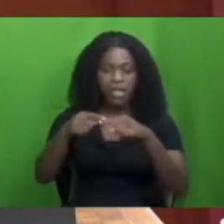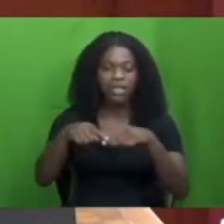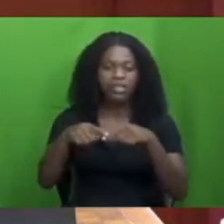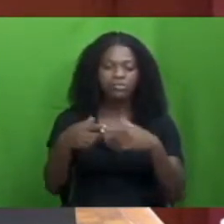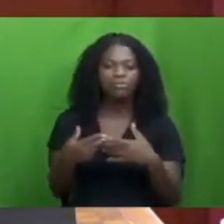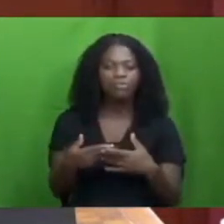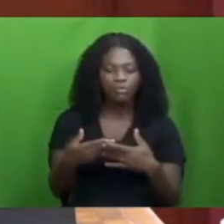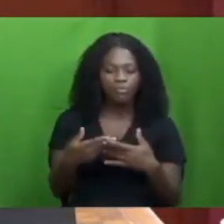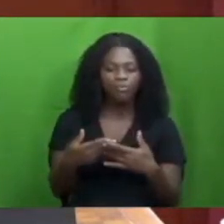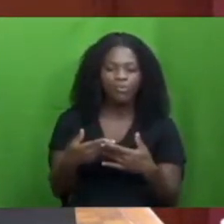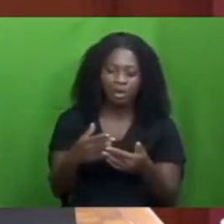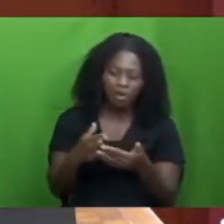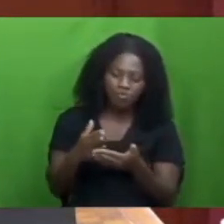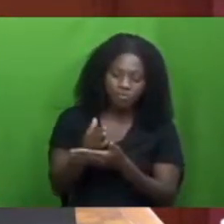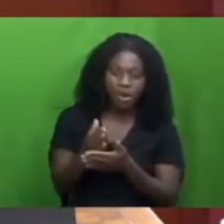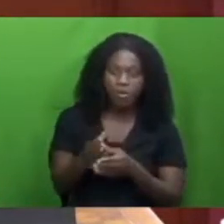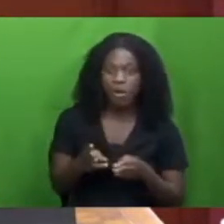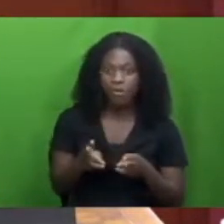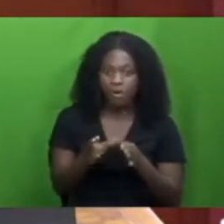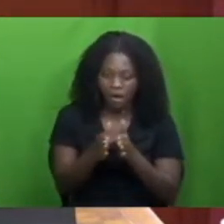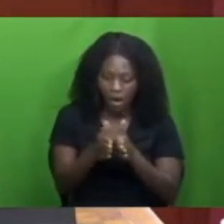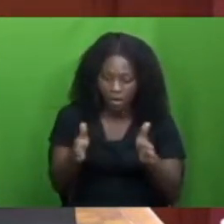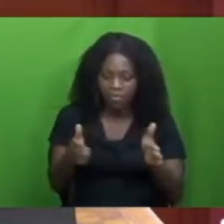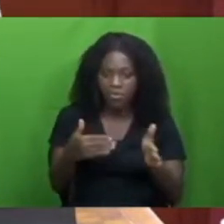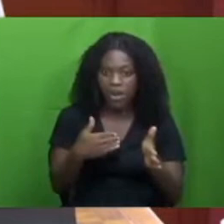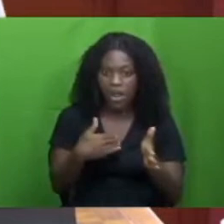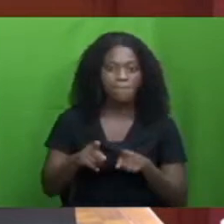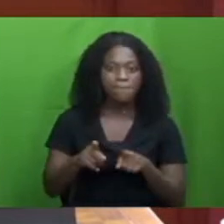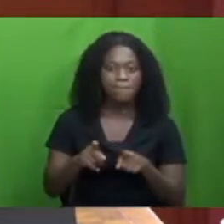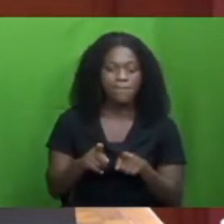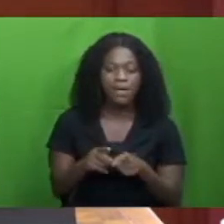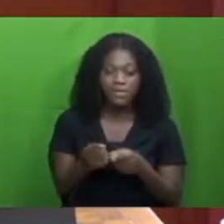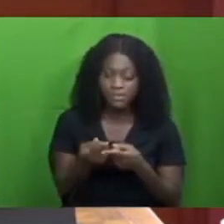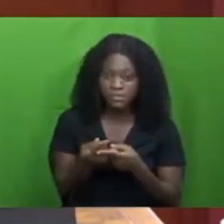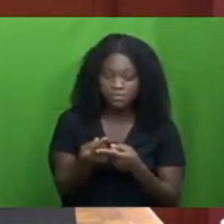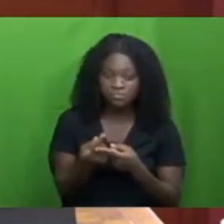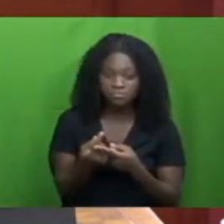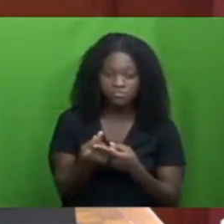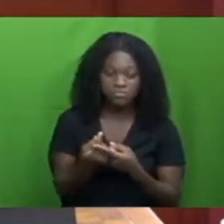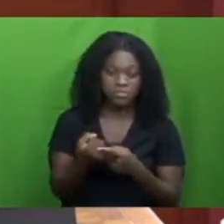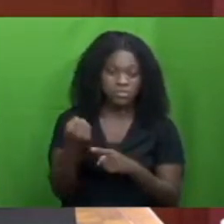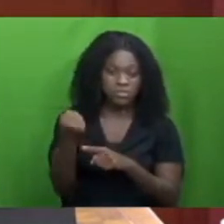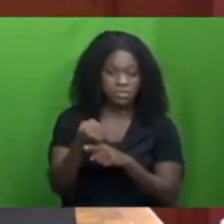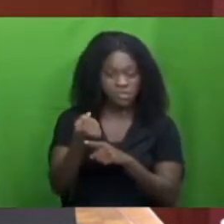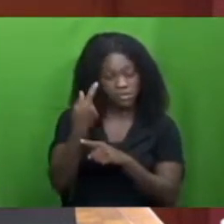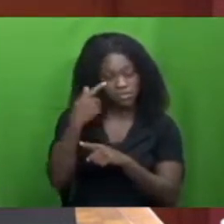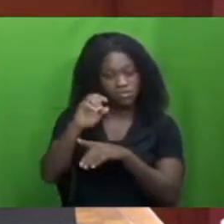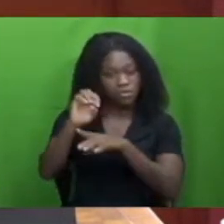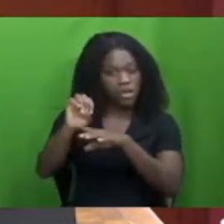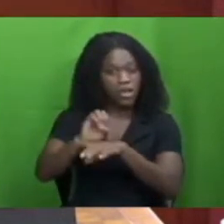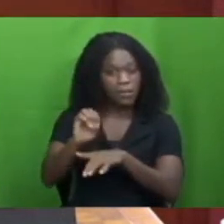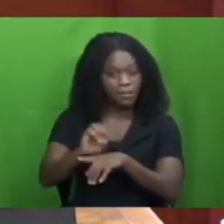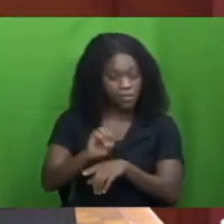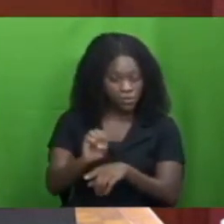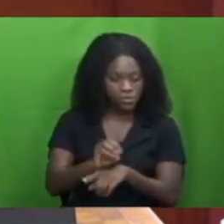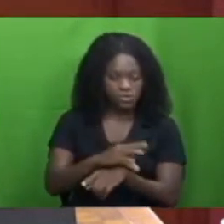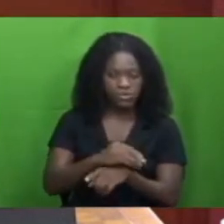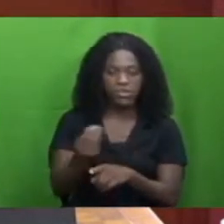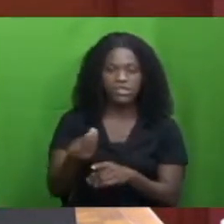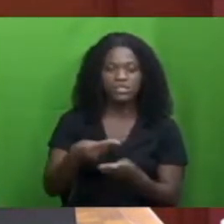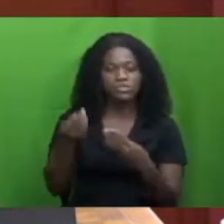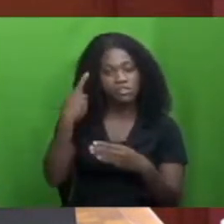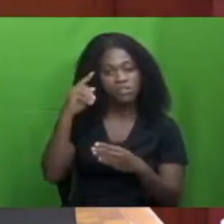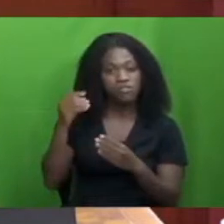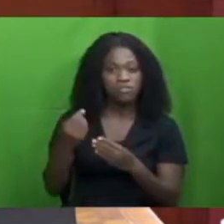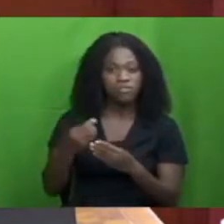their respective targets for the period, except for compensation, fees, and expenditure on goods and services. The